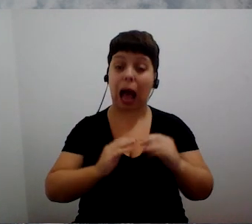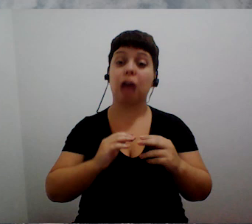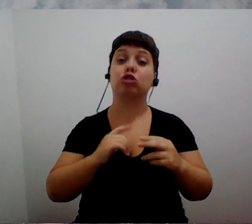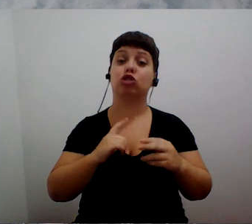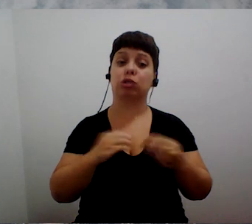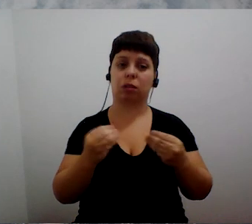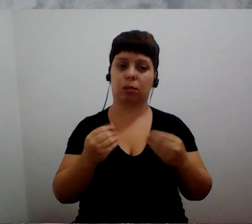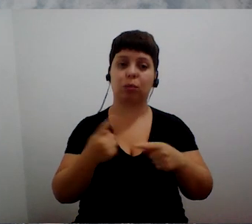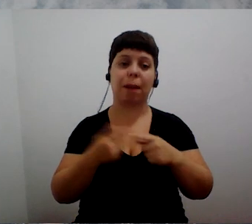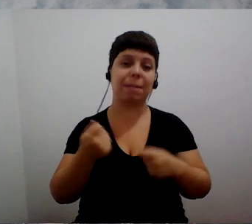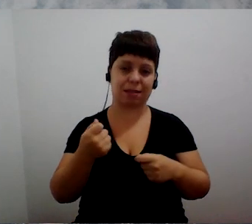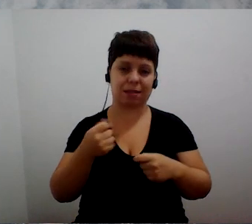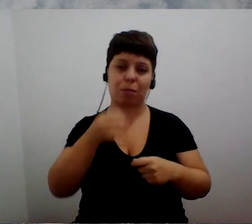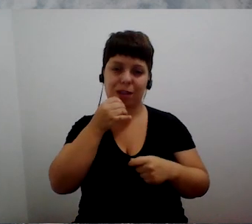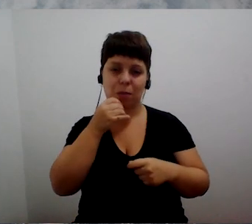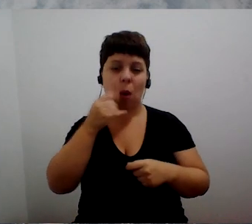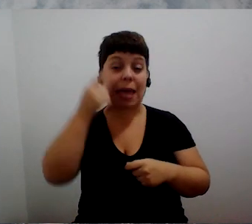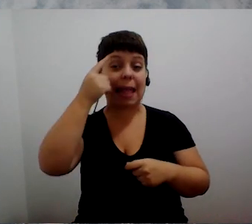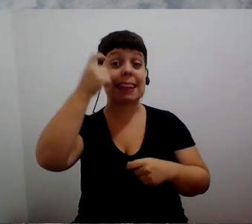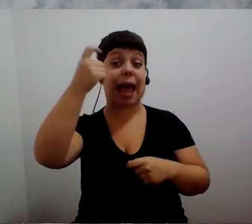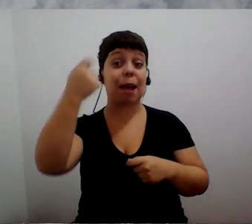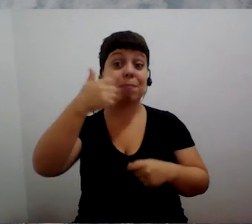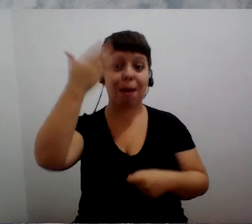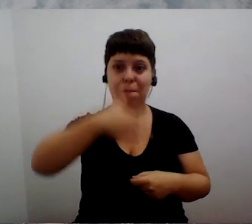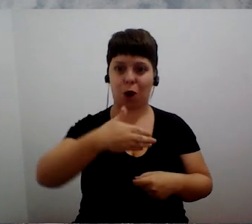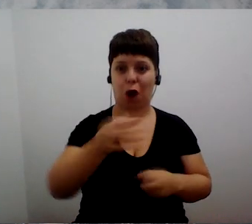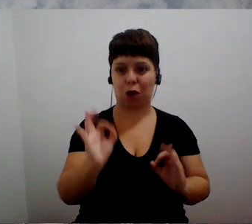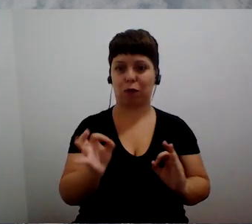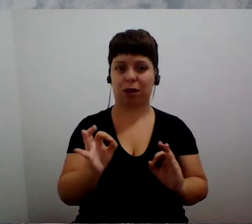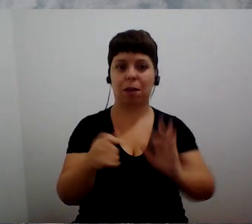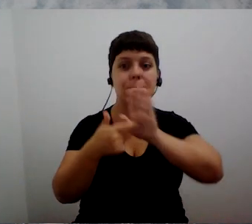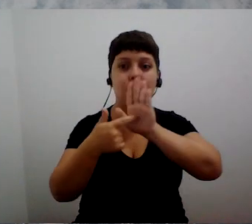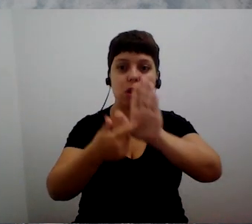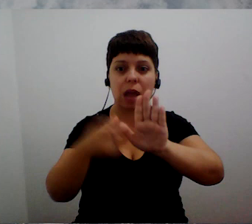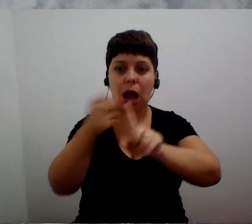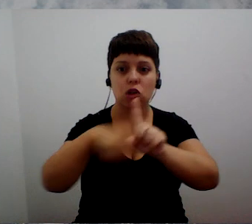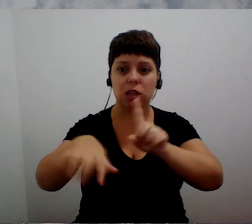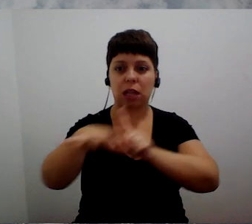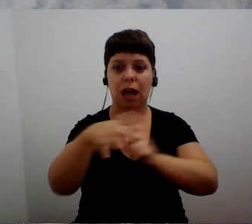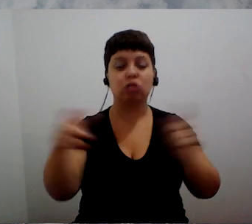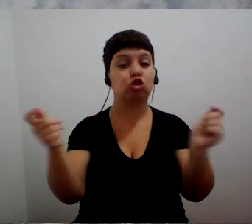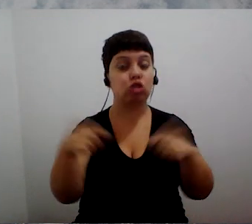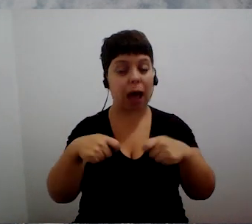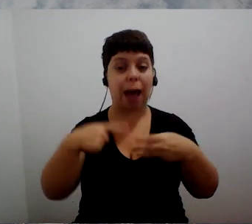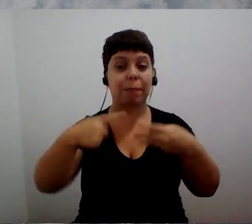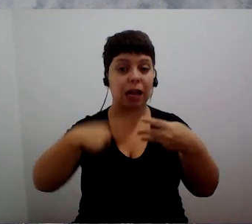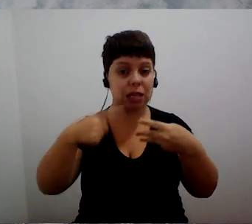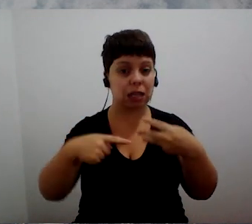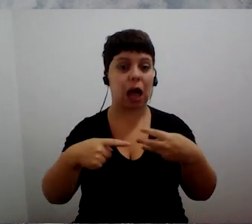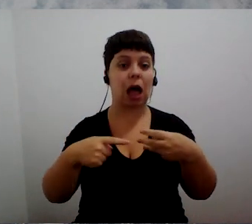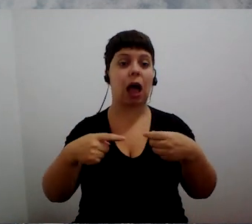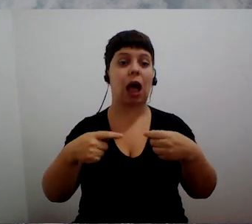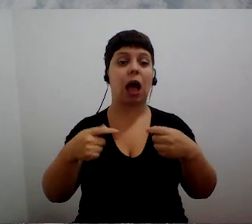approach and we have a practical approach, because we need to prove the concept so that we can, we need